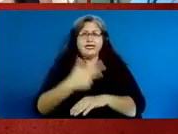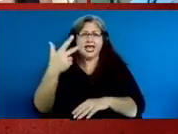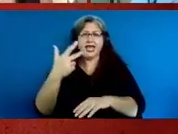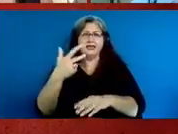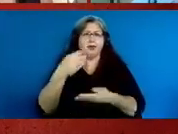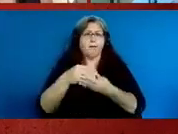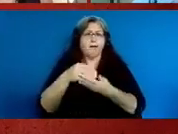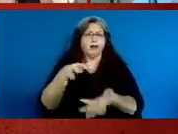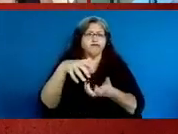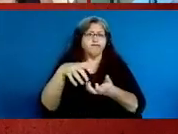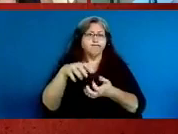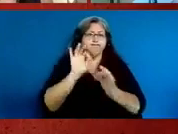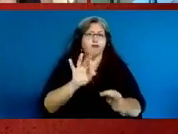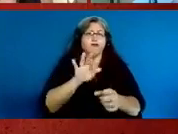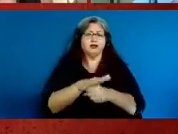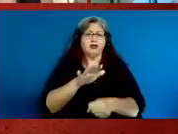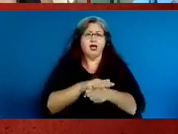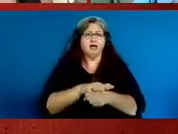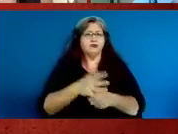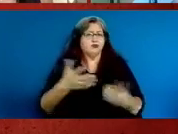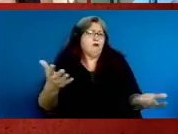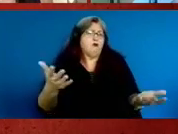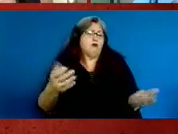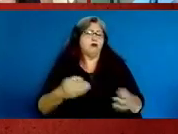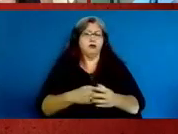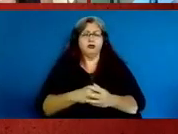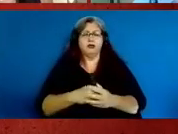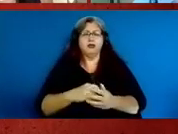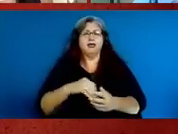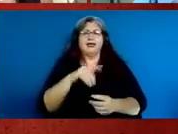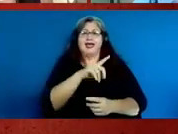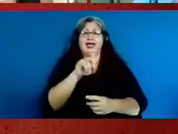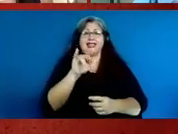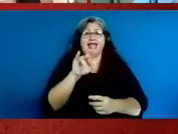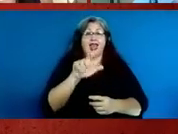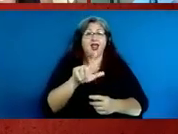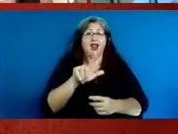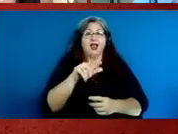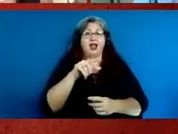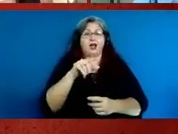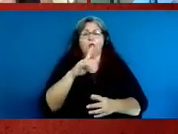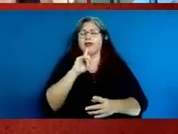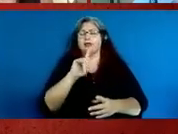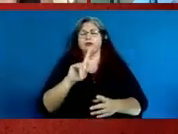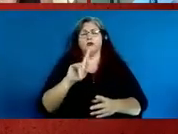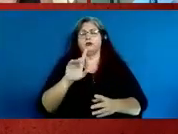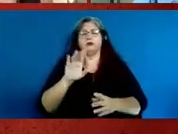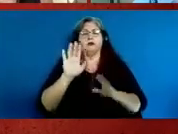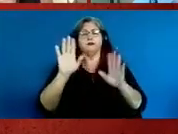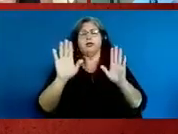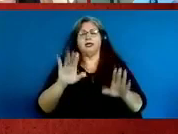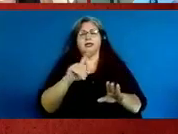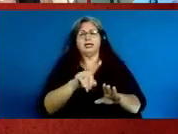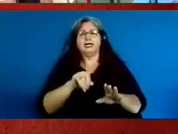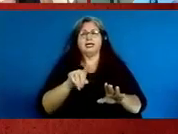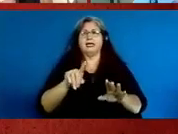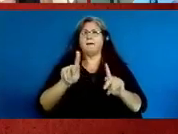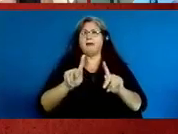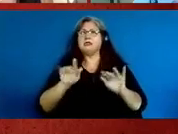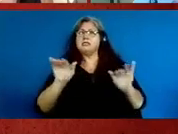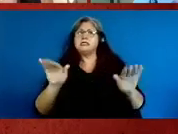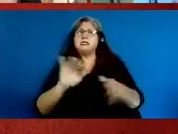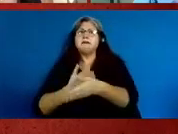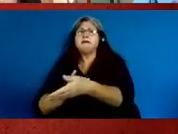days. Yes, you know, I mean, Daniel, it was fantastic. He just like put the feelers out to all of